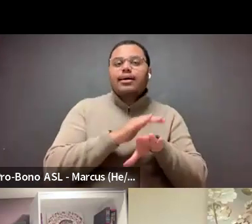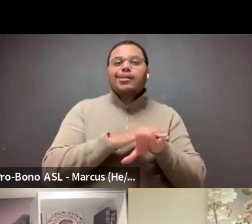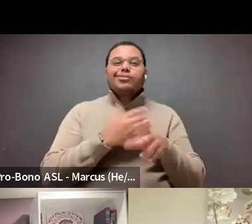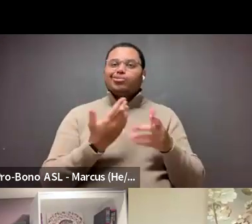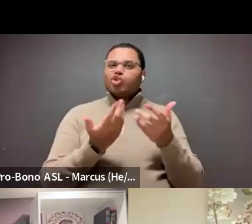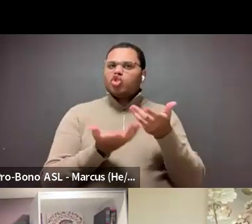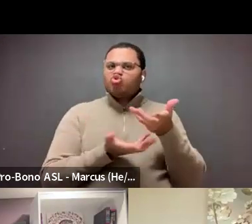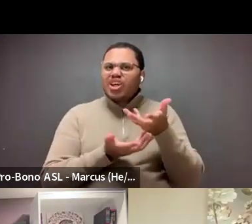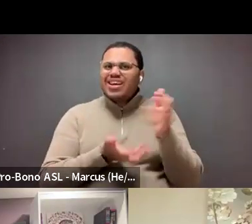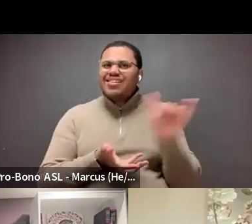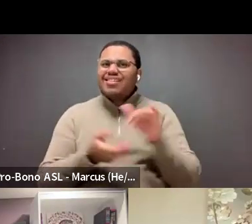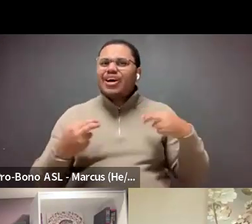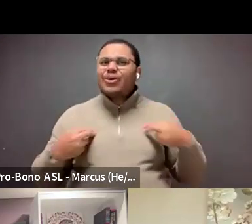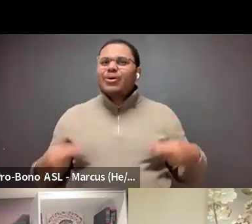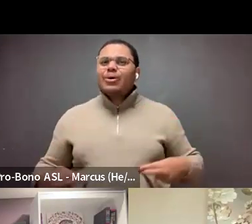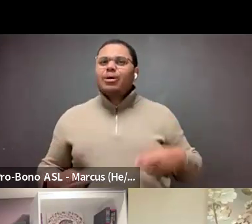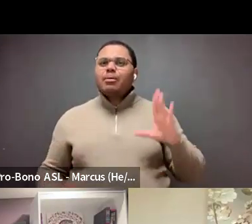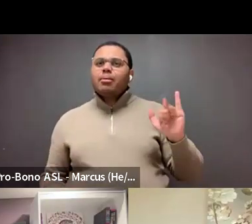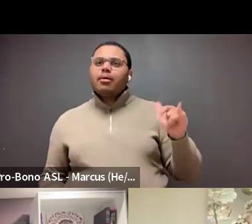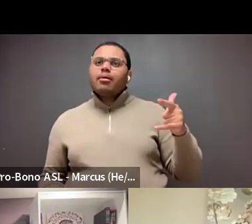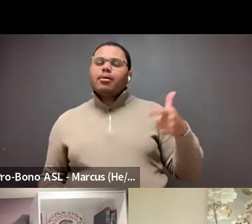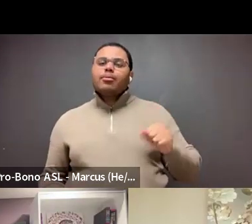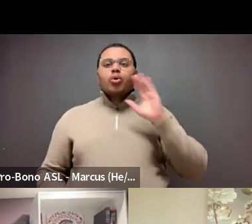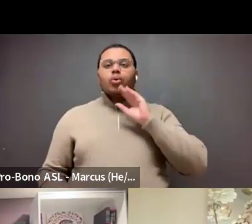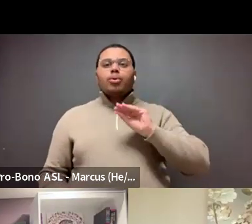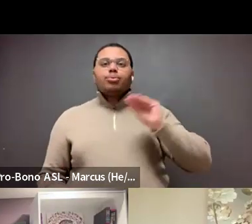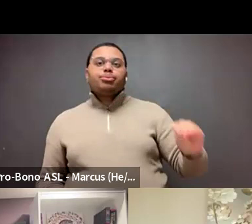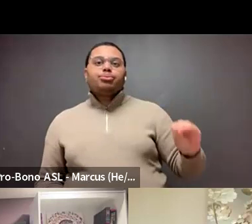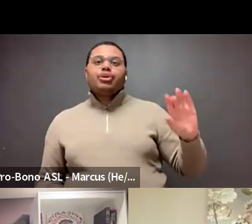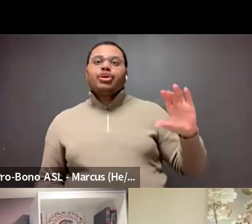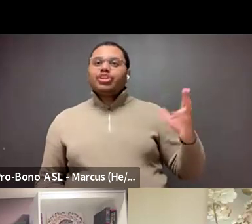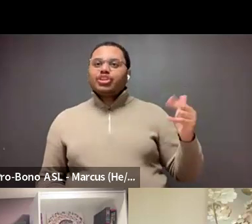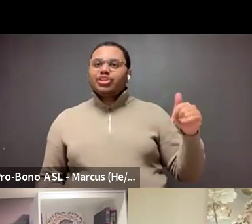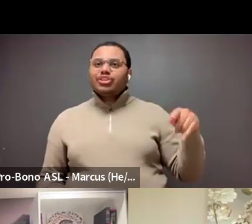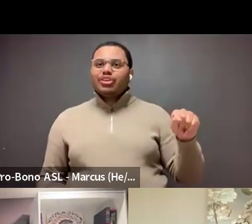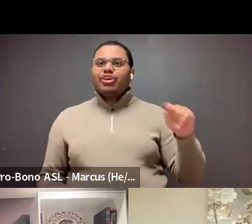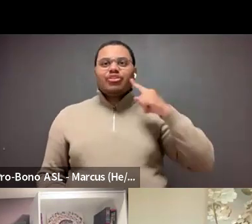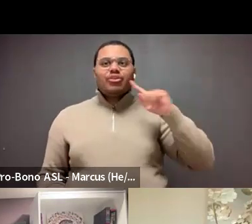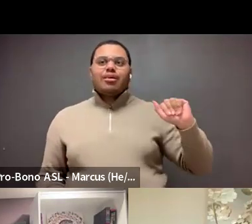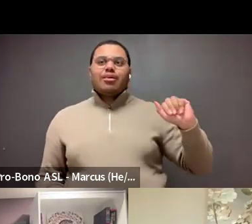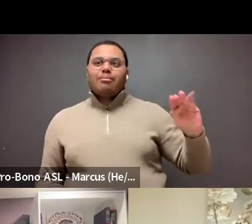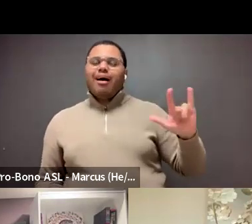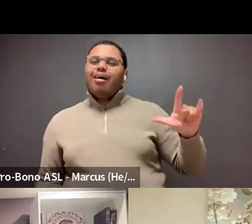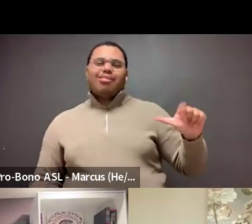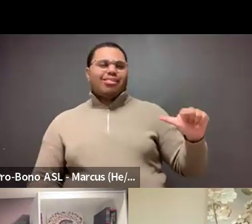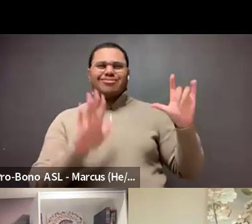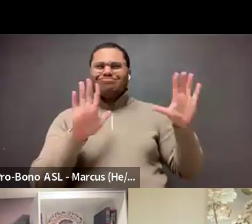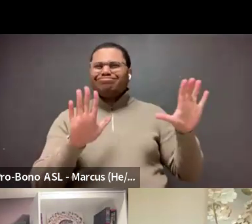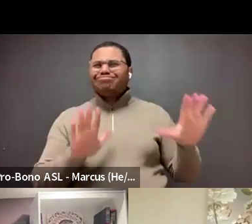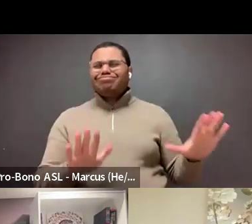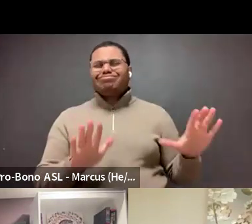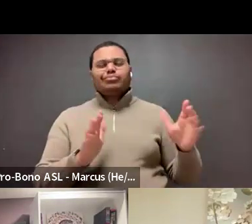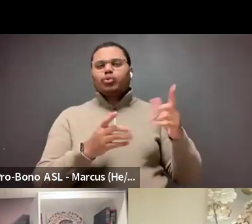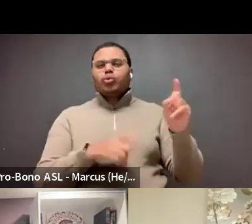right? But I think I'm going to put it just in the chat box too for Amalia's question. Excellent question. One of the ways that we can